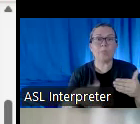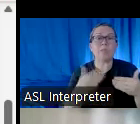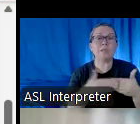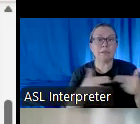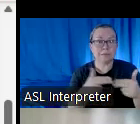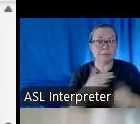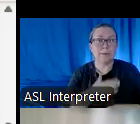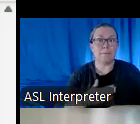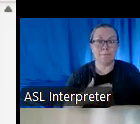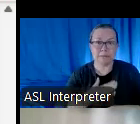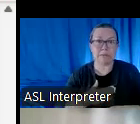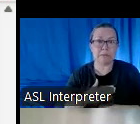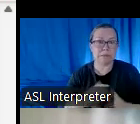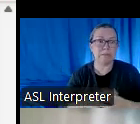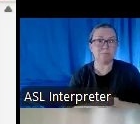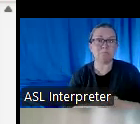please.